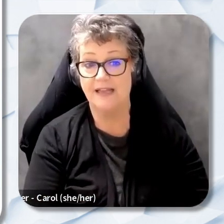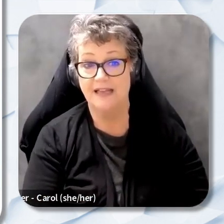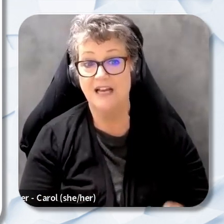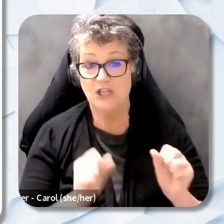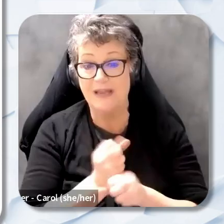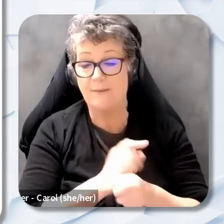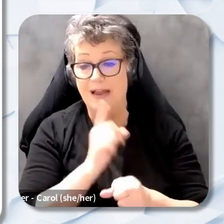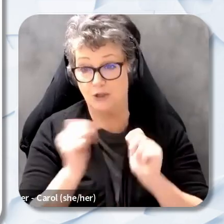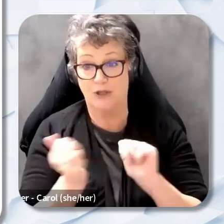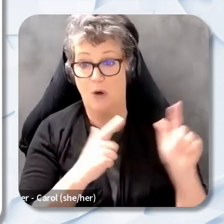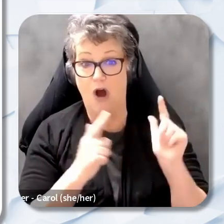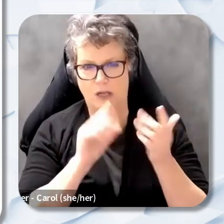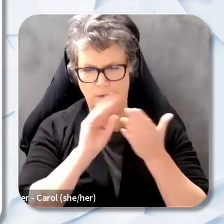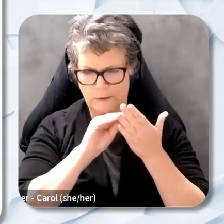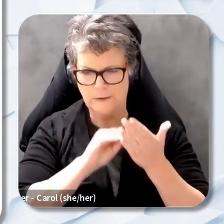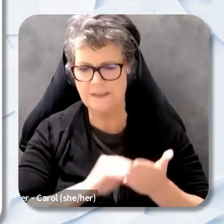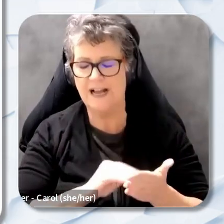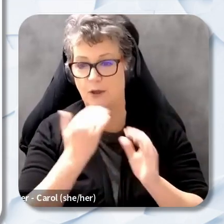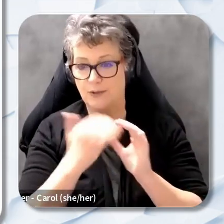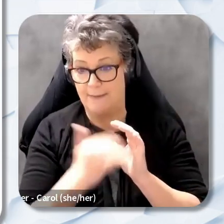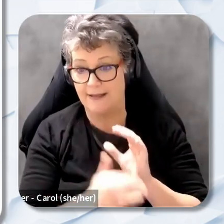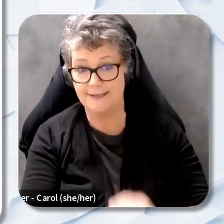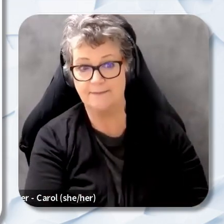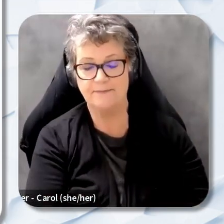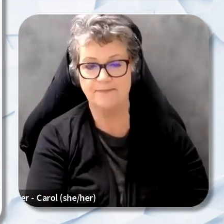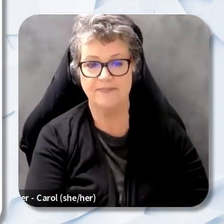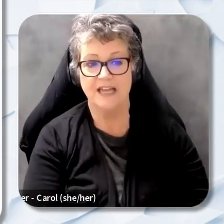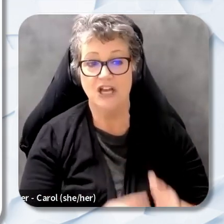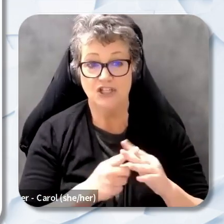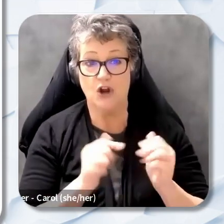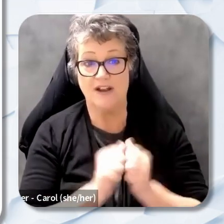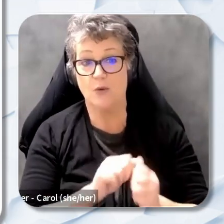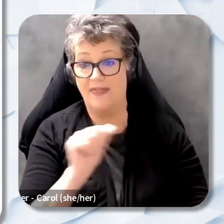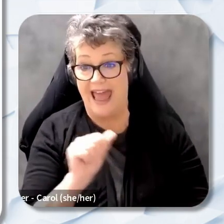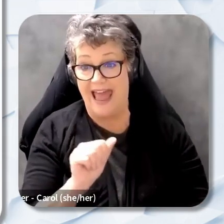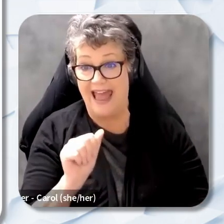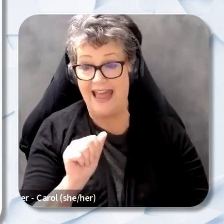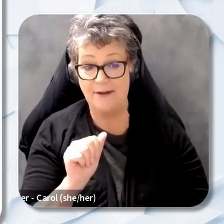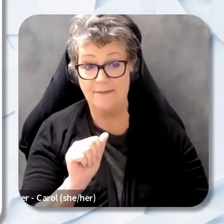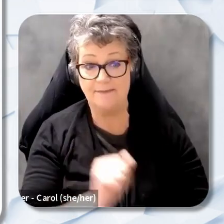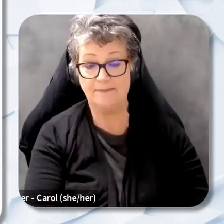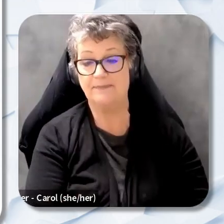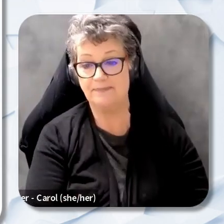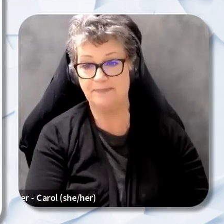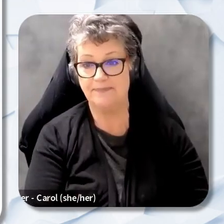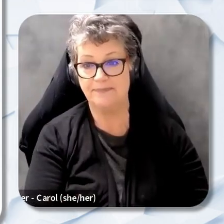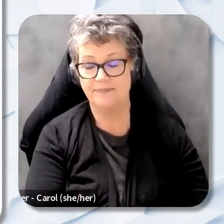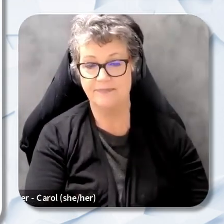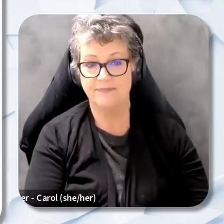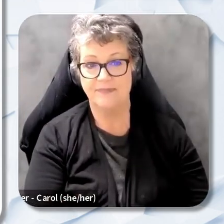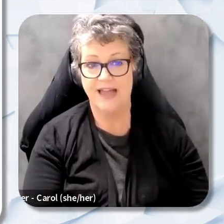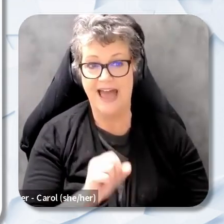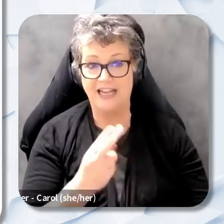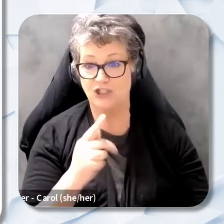can make sure everybody's able to capture those emails, starting with Region A, up at